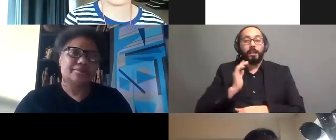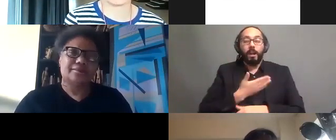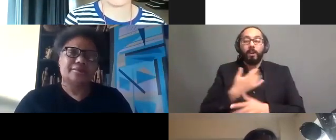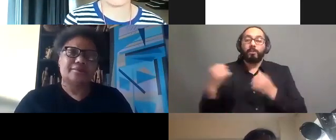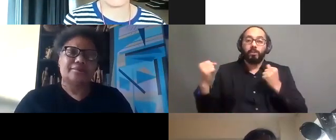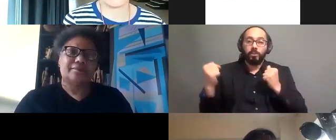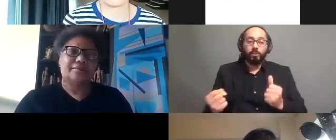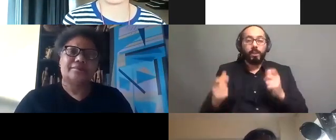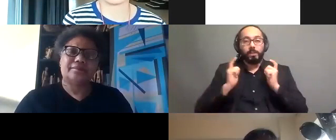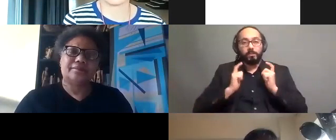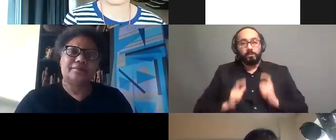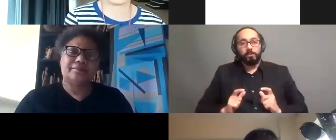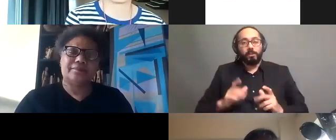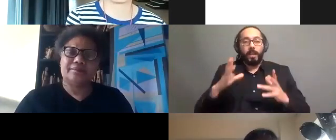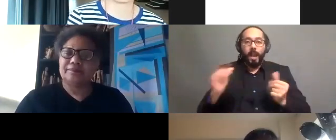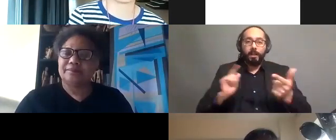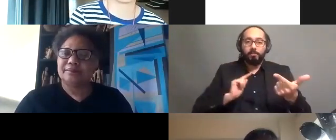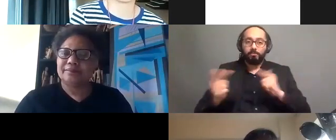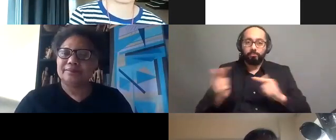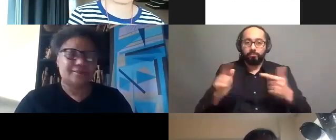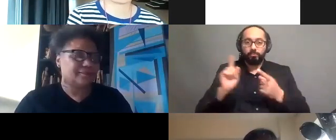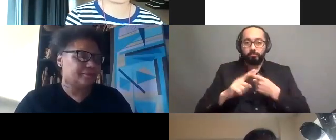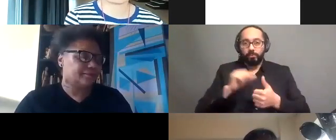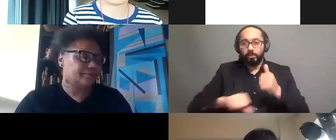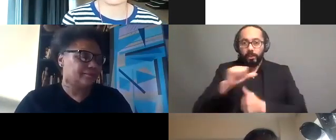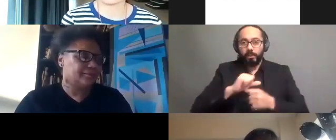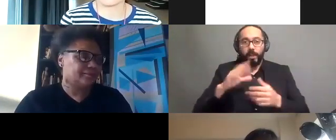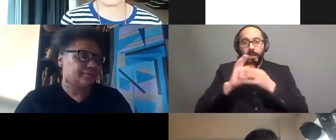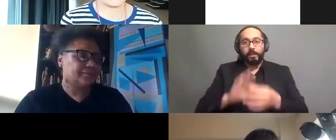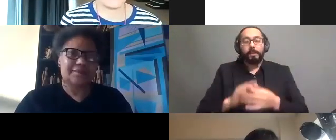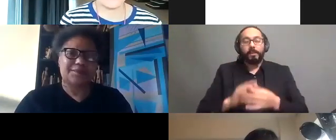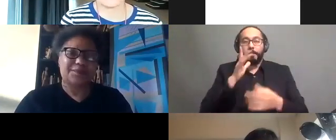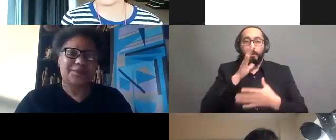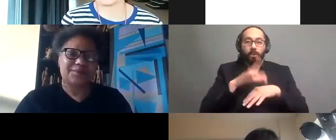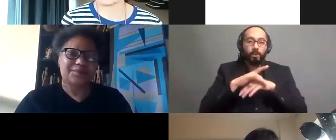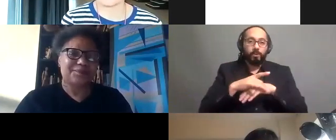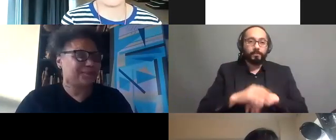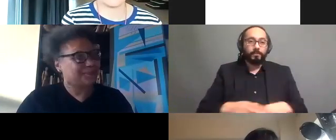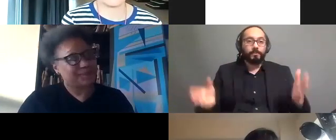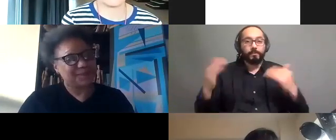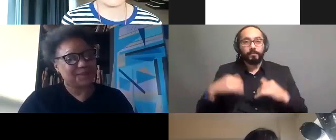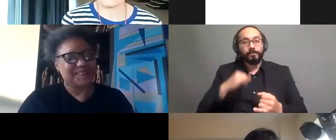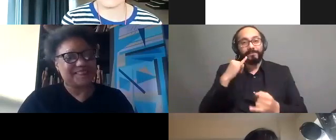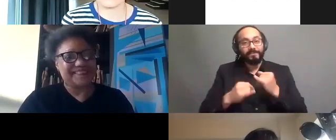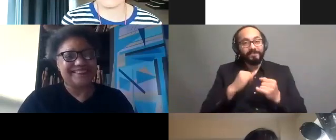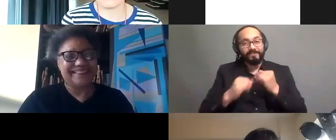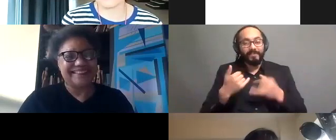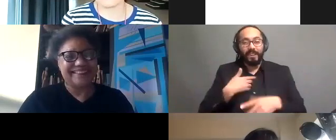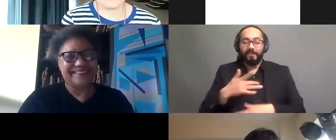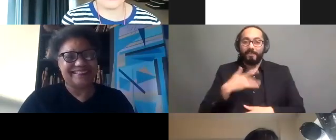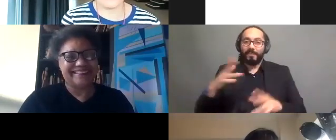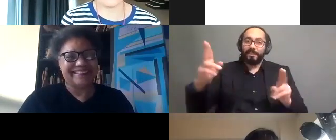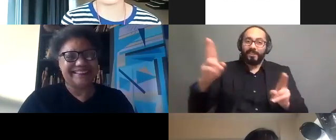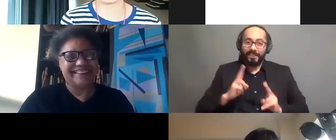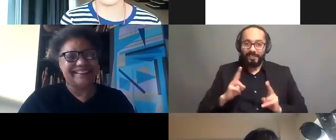and reciprocity to each other and to Mother Earth. And last but not least, I'm very honored to present